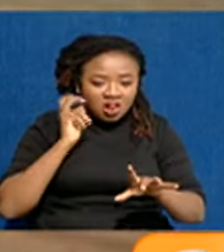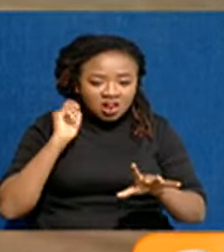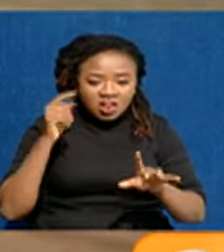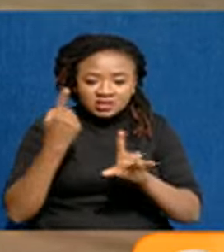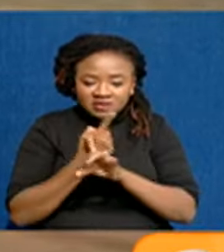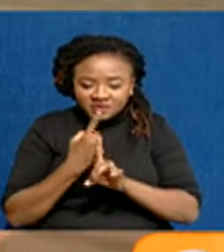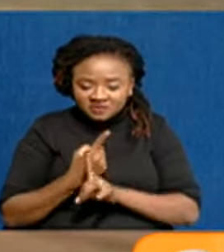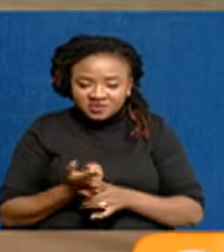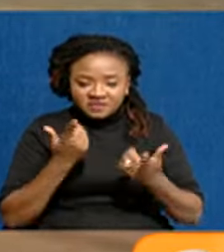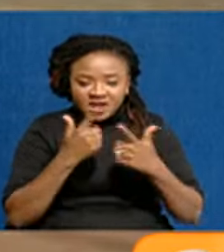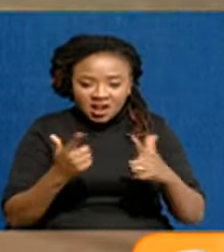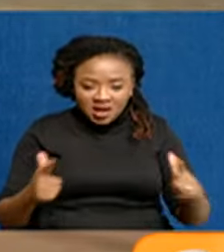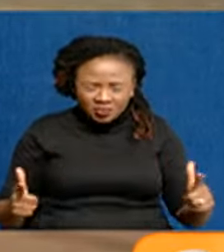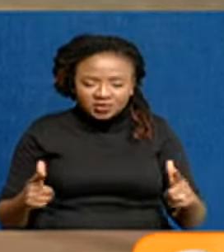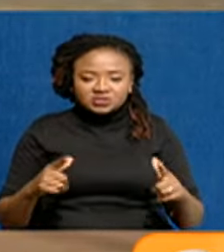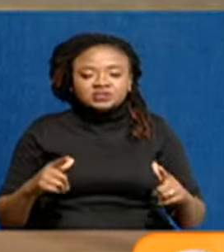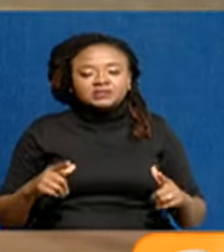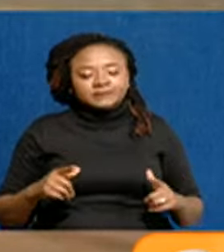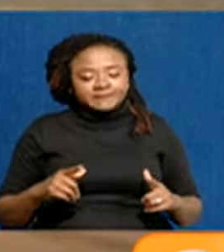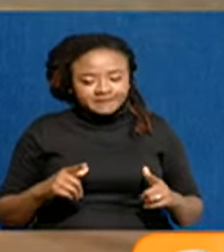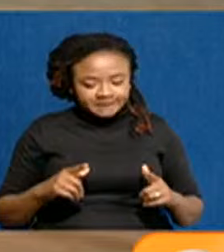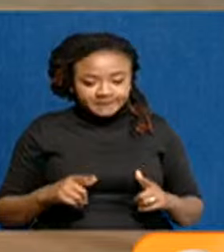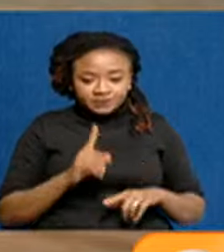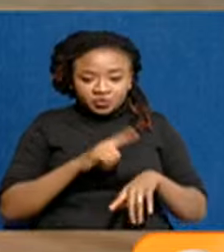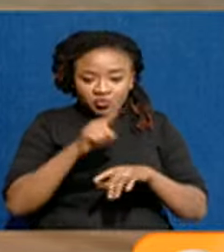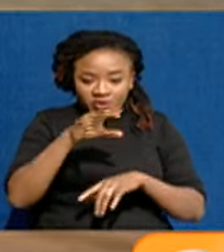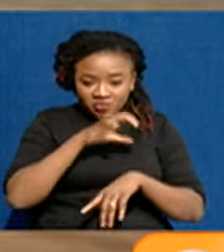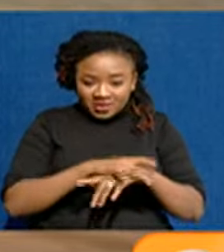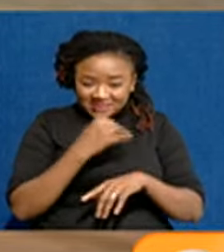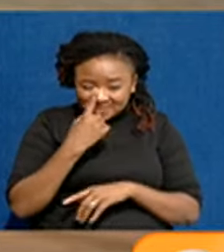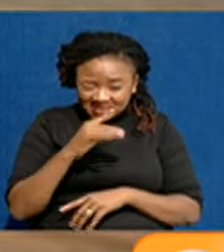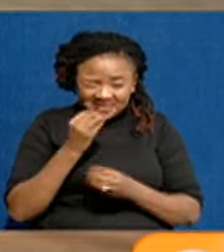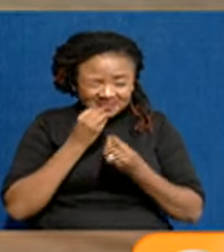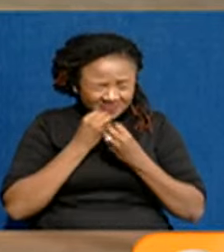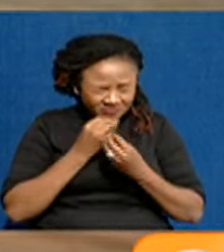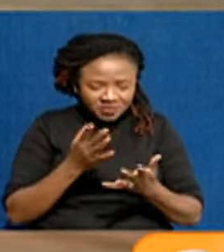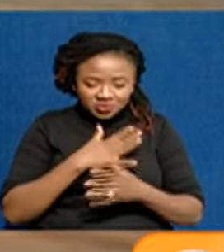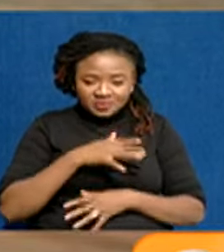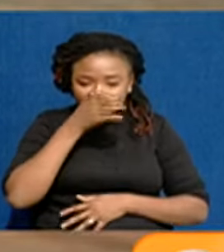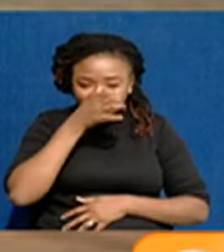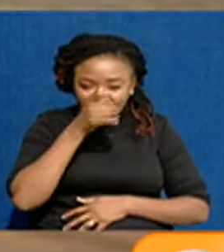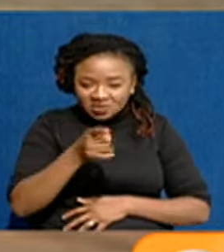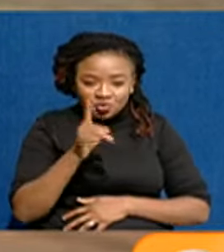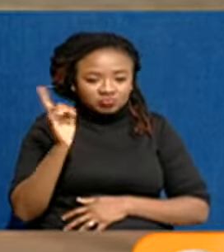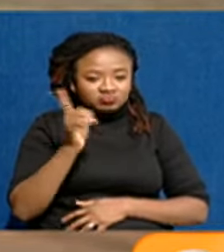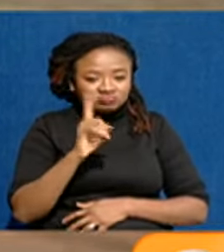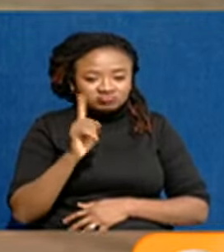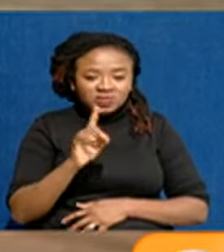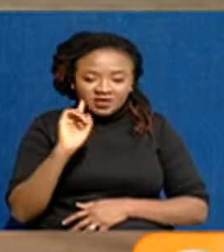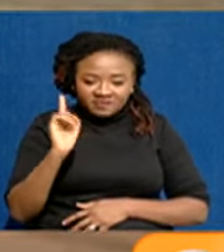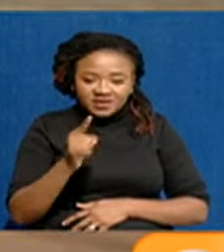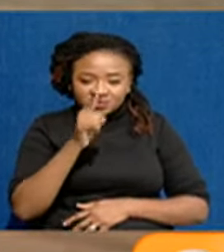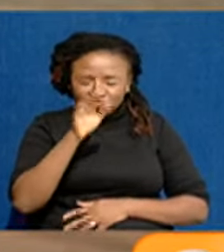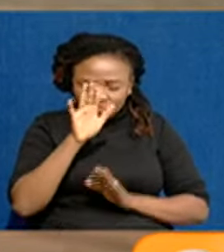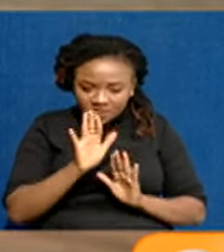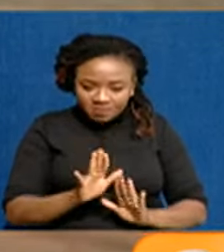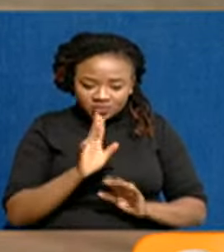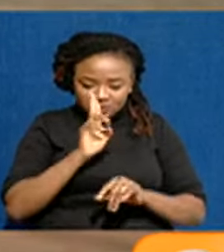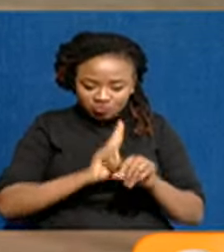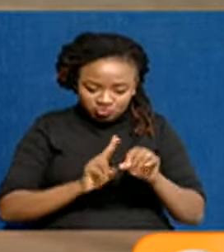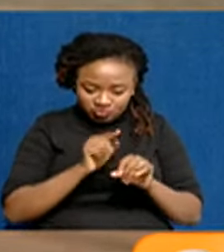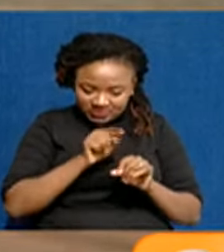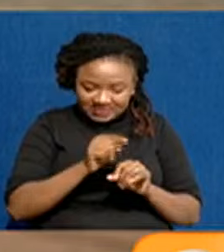even mainstreams like this one. When you get the credible forecast, please don't ignore it. Take it into account. Use it to